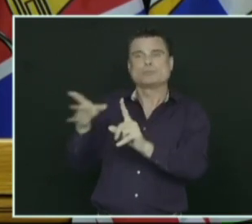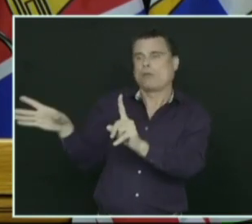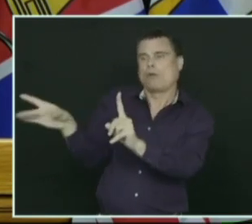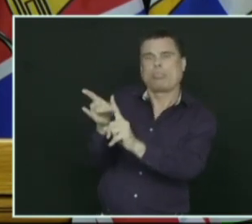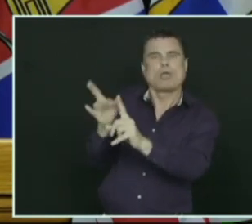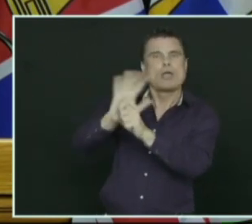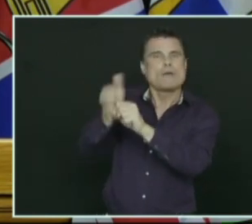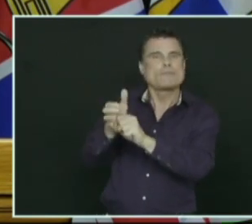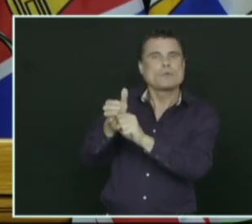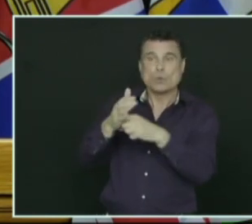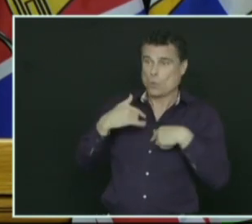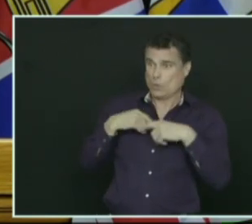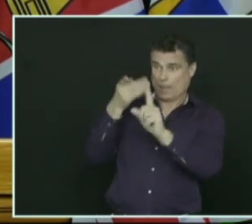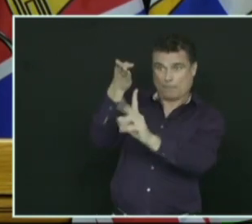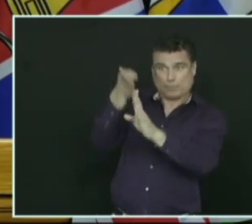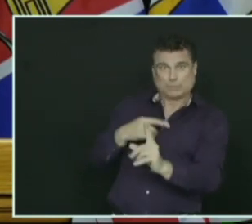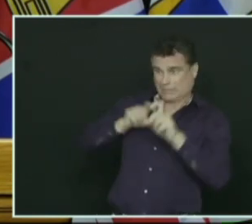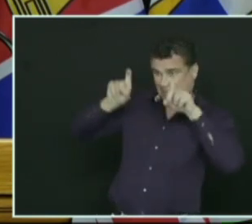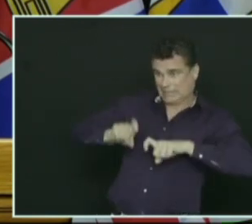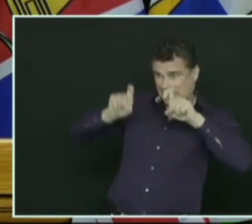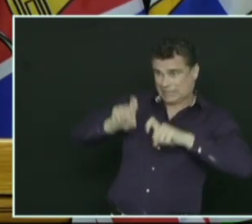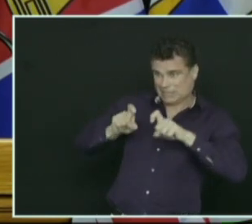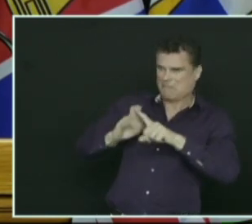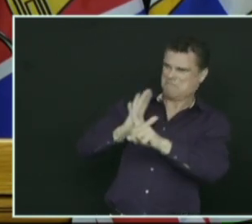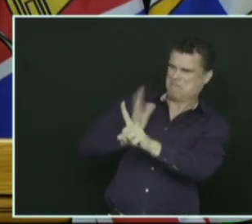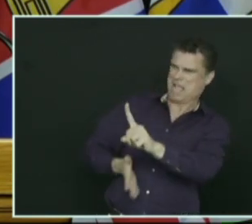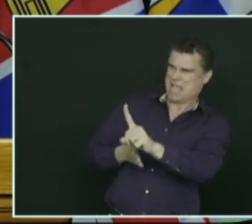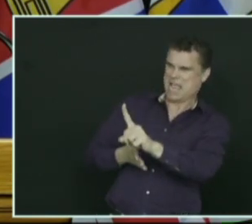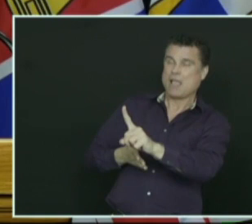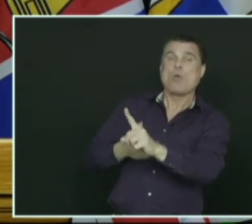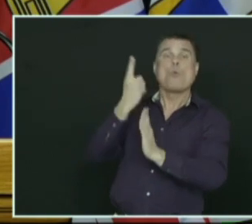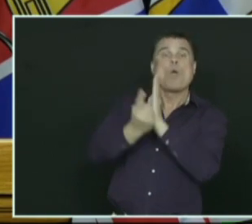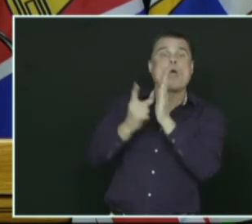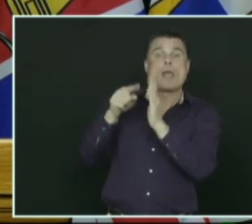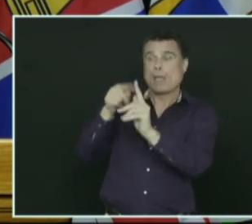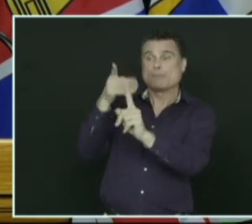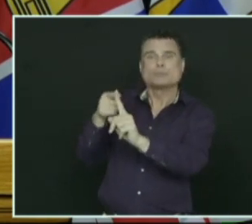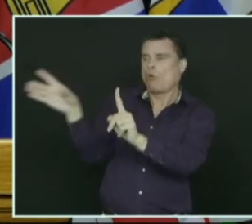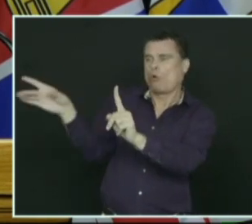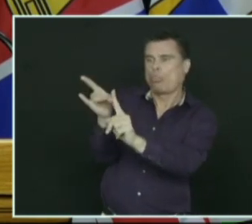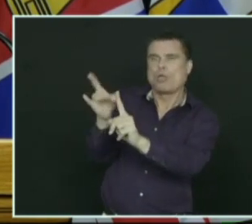gov.bc.ca/PHO guidance. Our last question is from Ben Nesbitt, CHEK News. Go ahead, please.